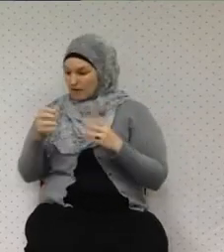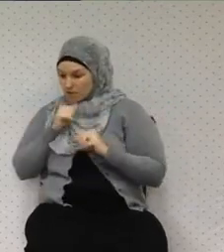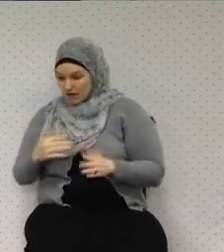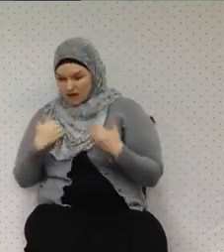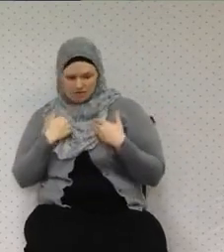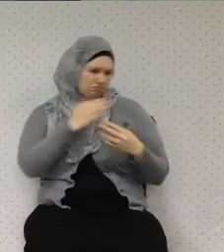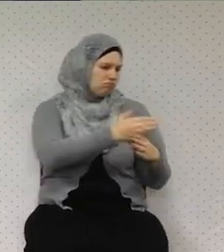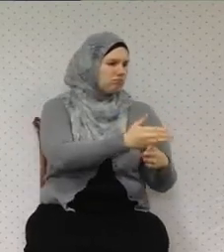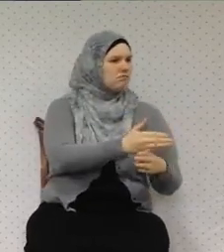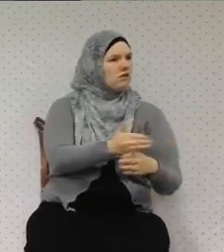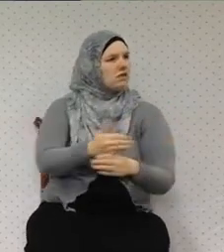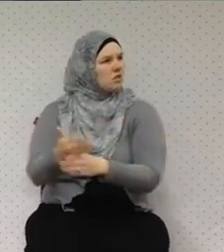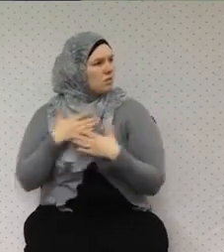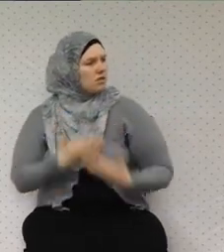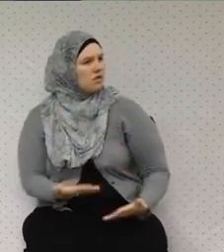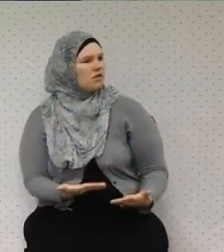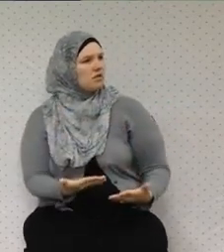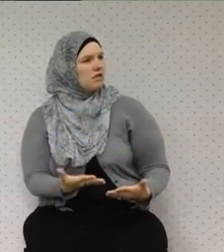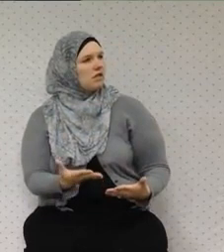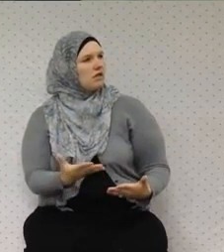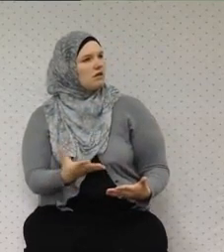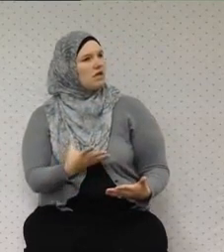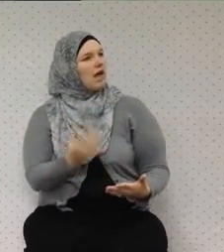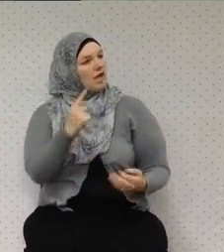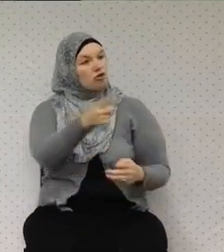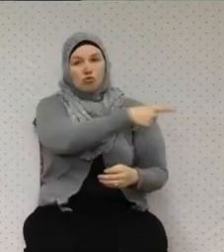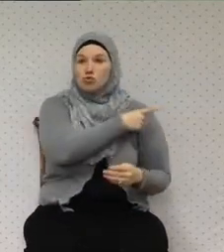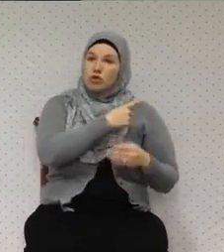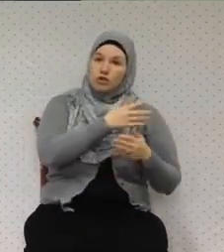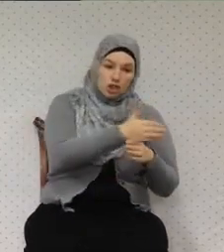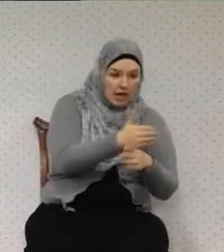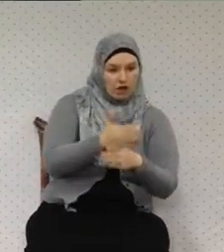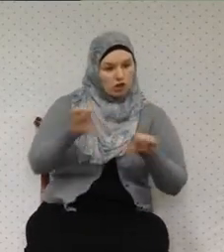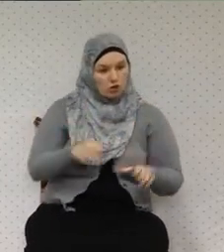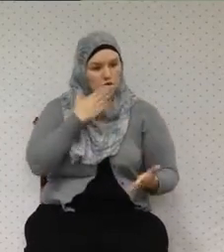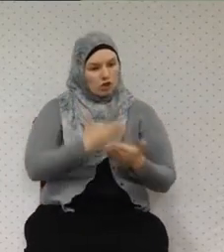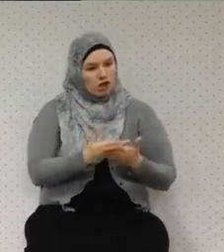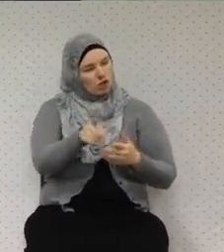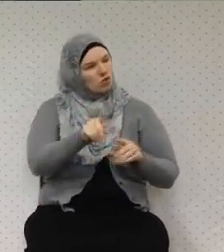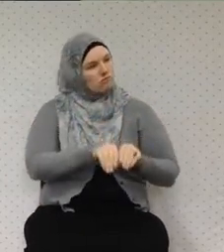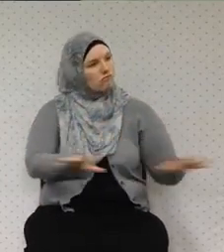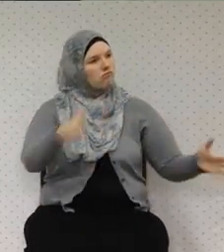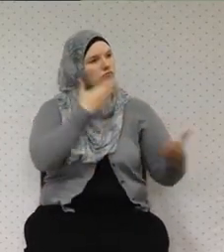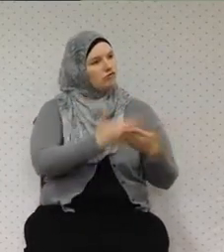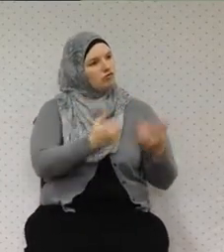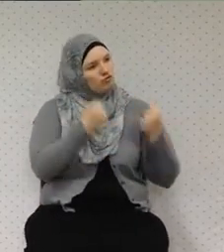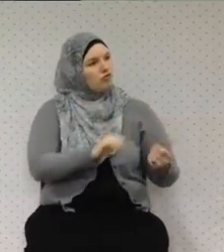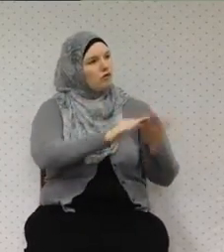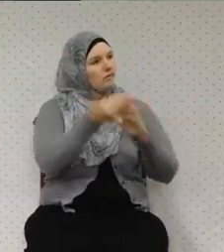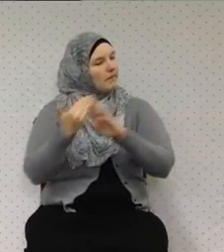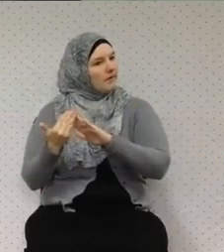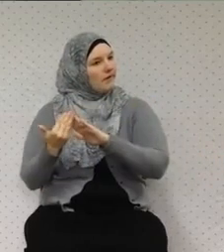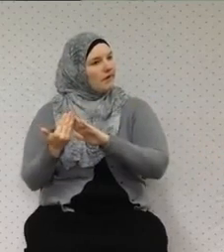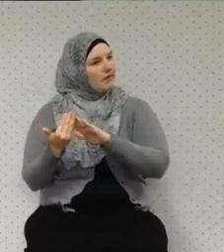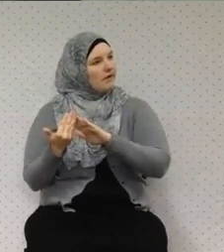blessings to strengthen their collective power and increase it and build it. But short